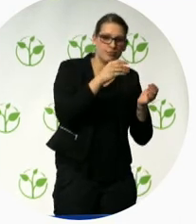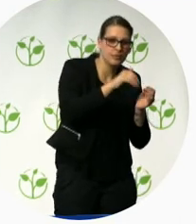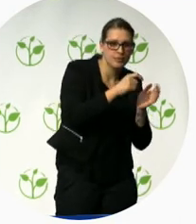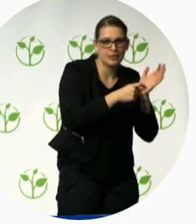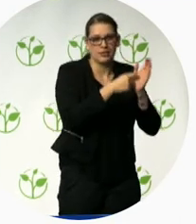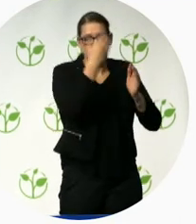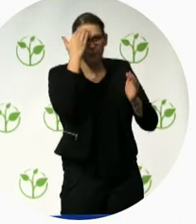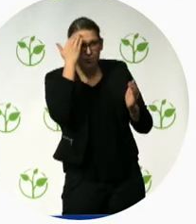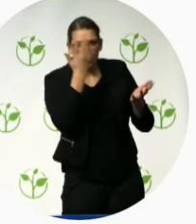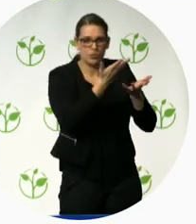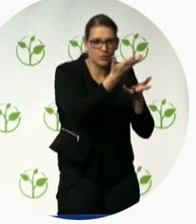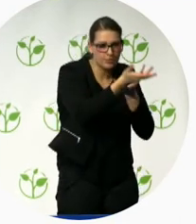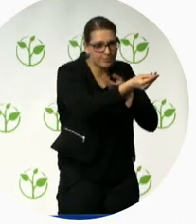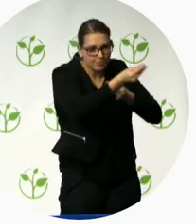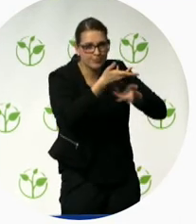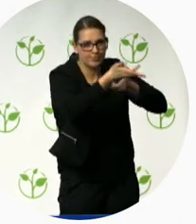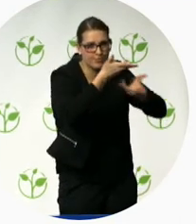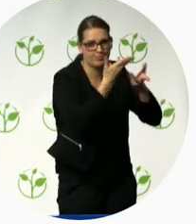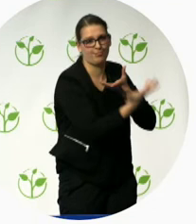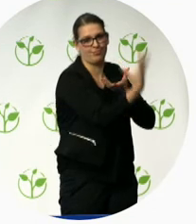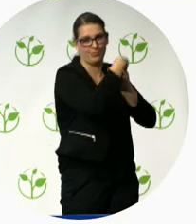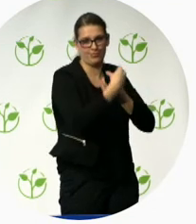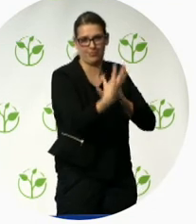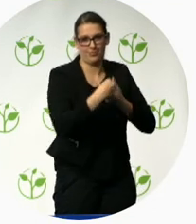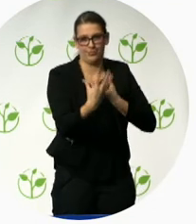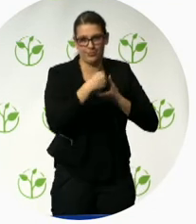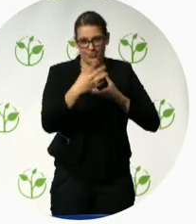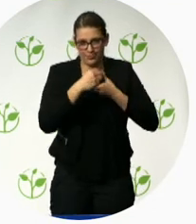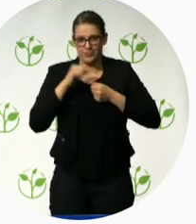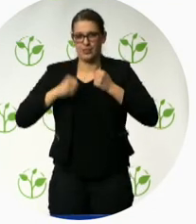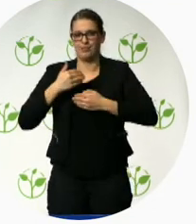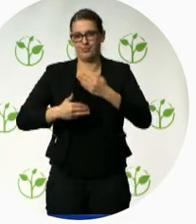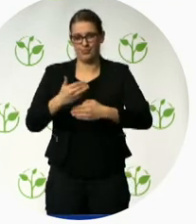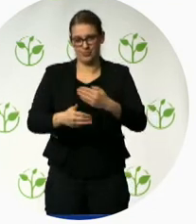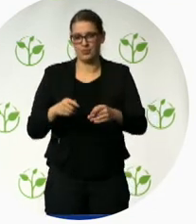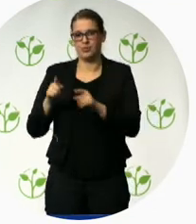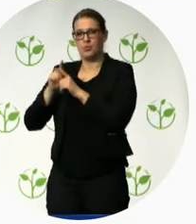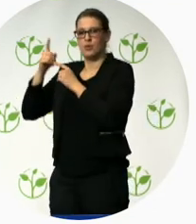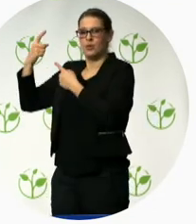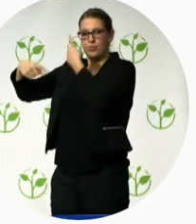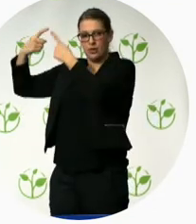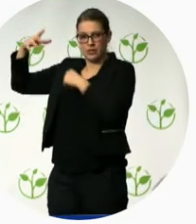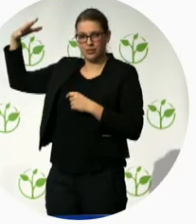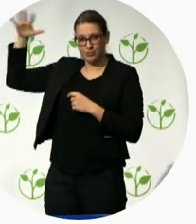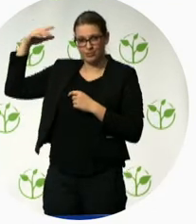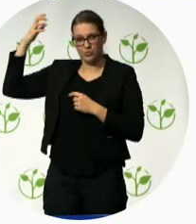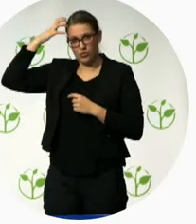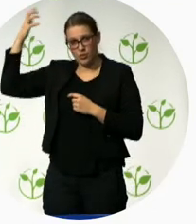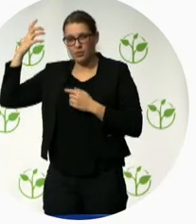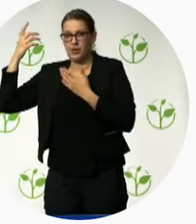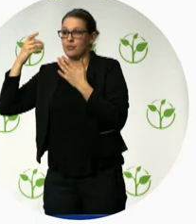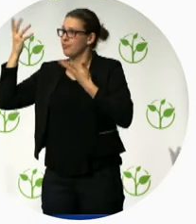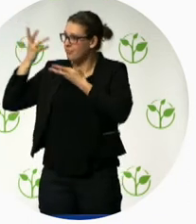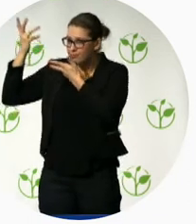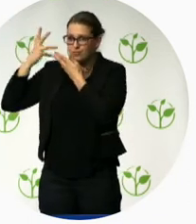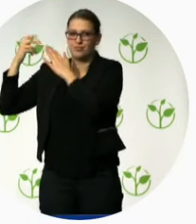are having in their own village. There is a willingness to come out of this situation, but there are either lack